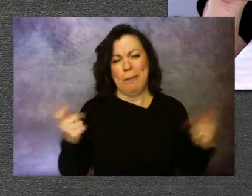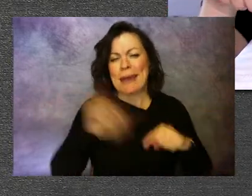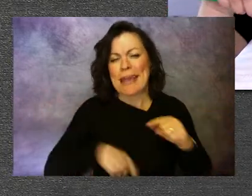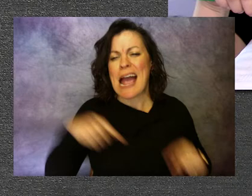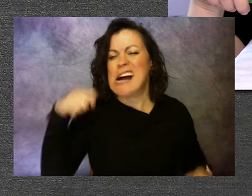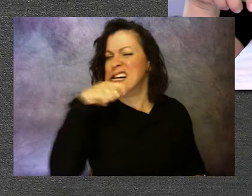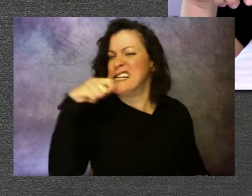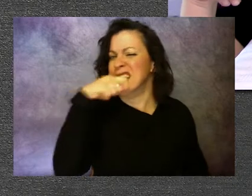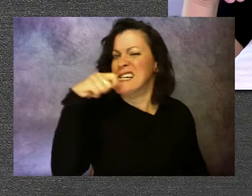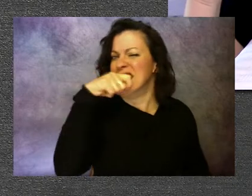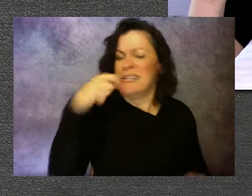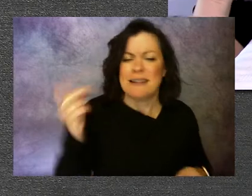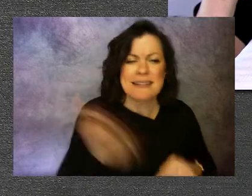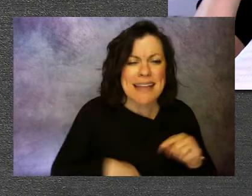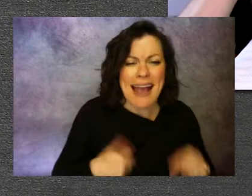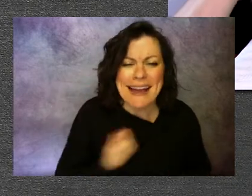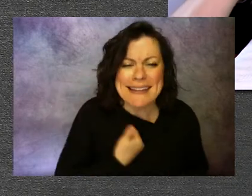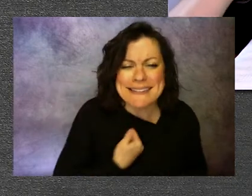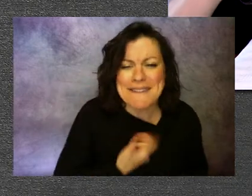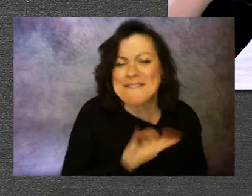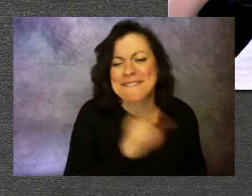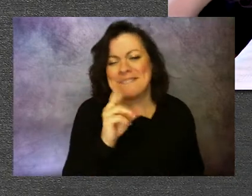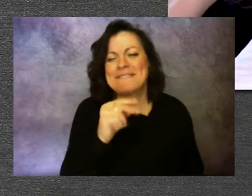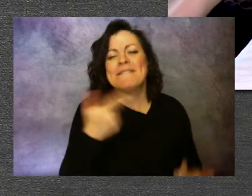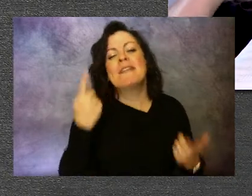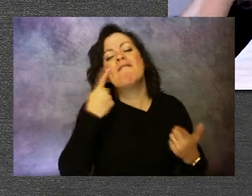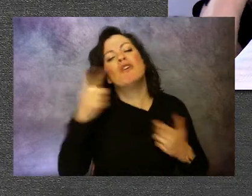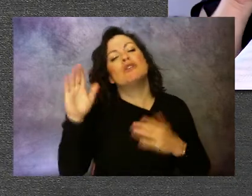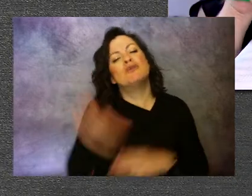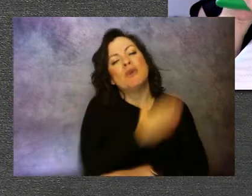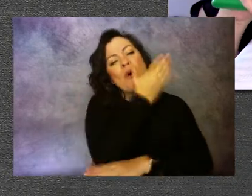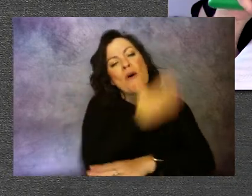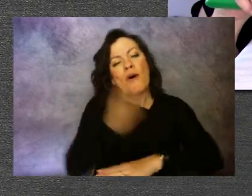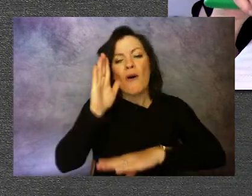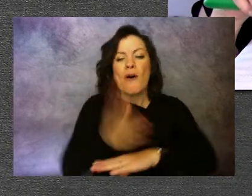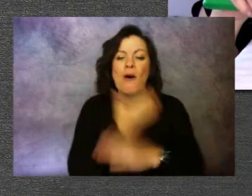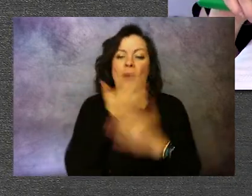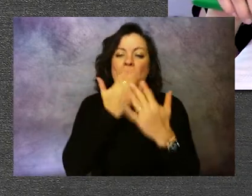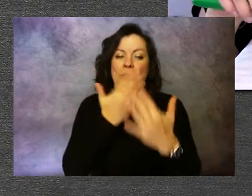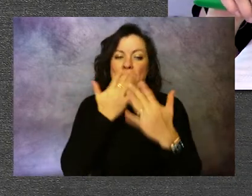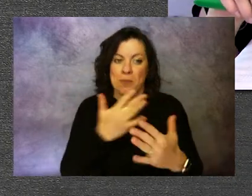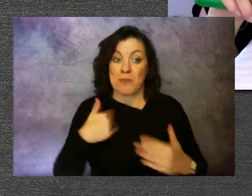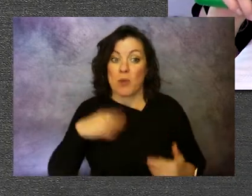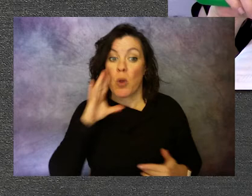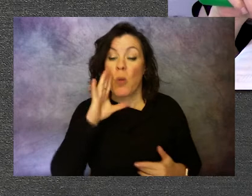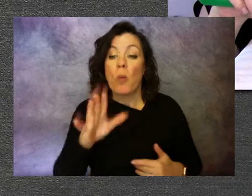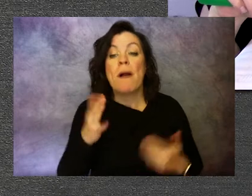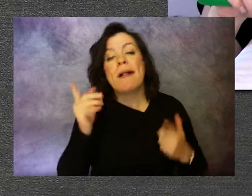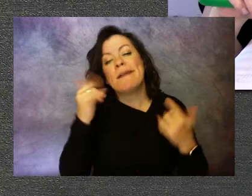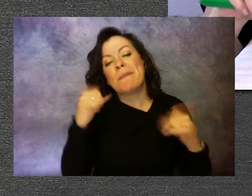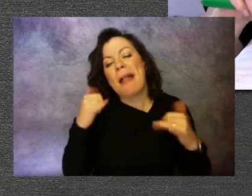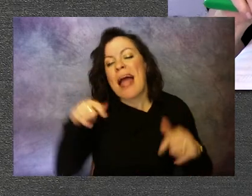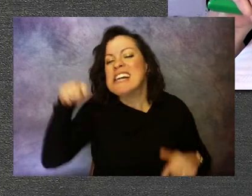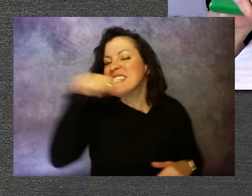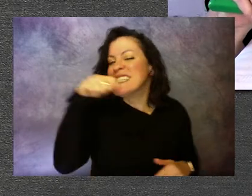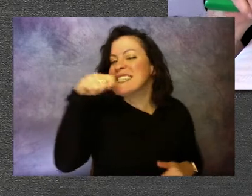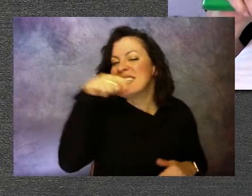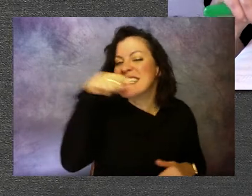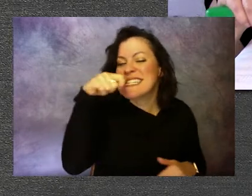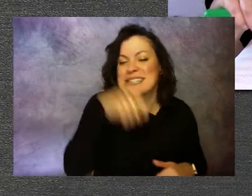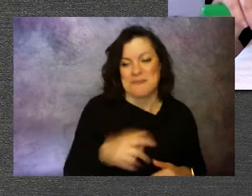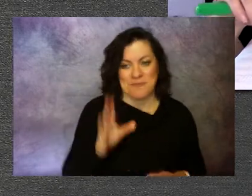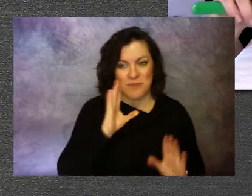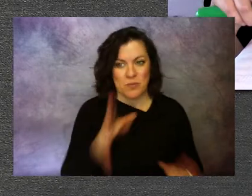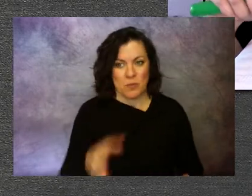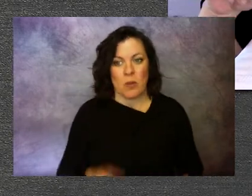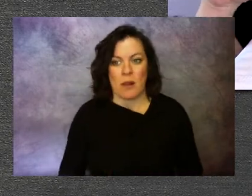teeth. So I'm going to use this toothbrush to pretend like I'm brushing your teeth. Is that okay, Rexy? Okay. And it's not